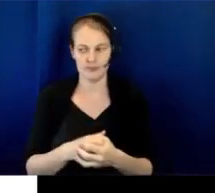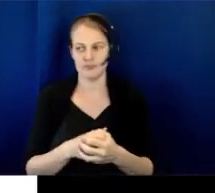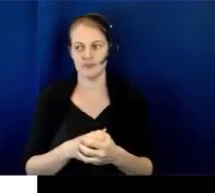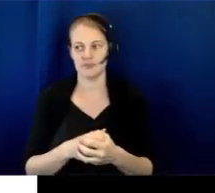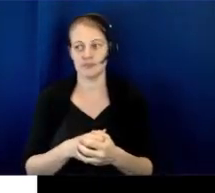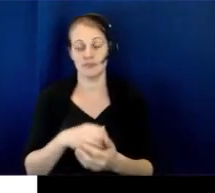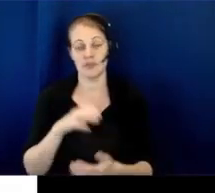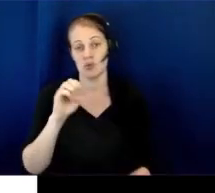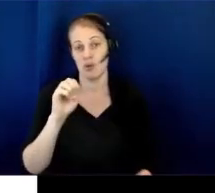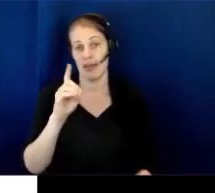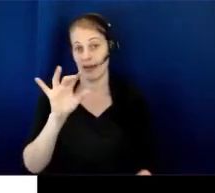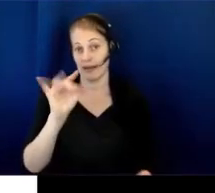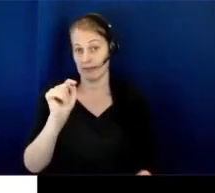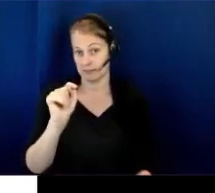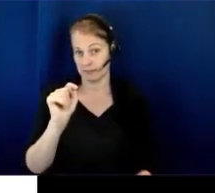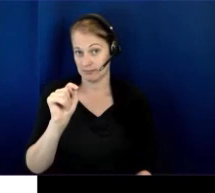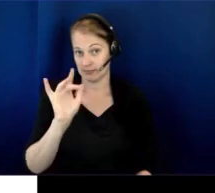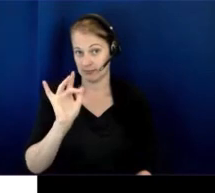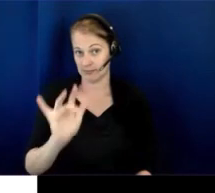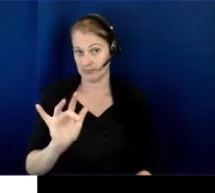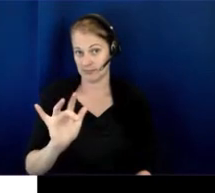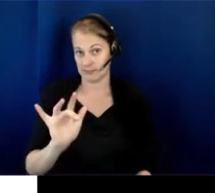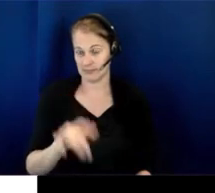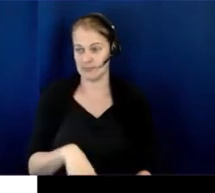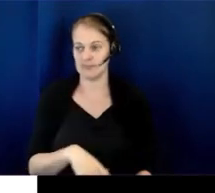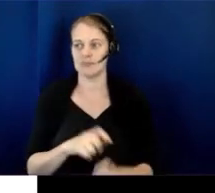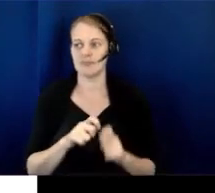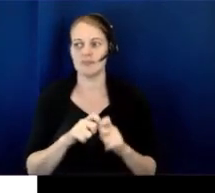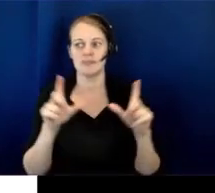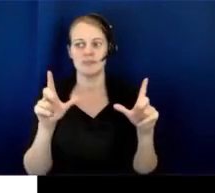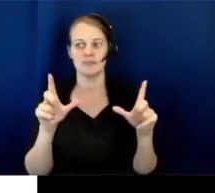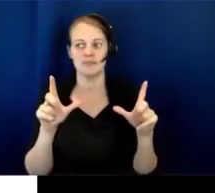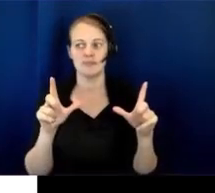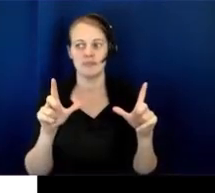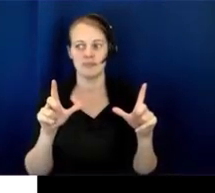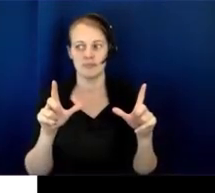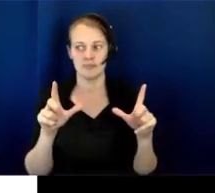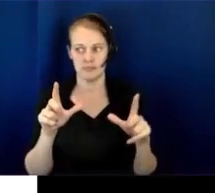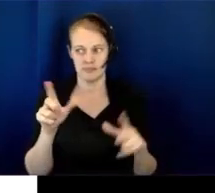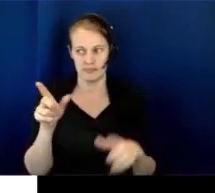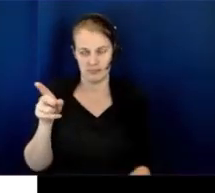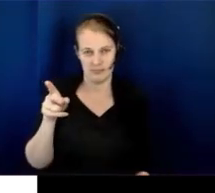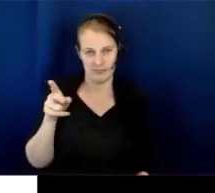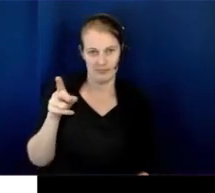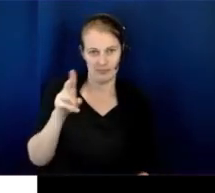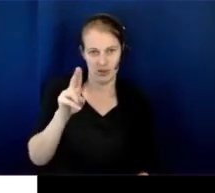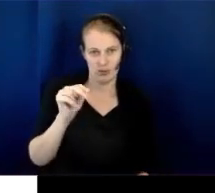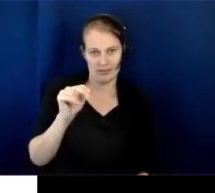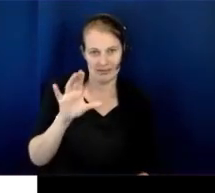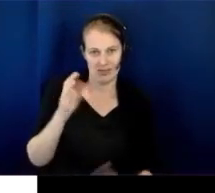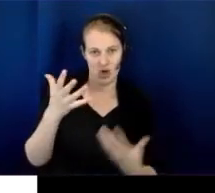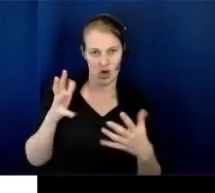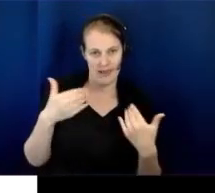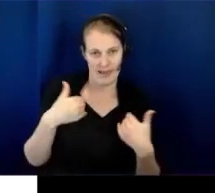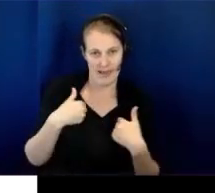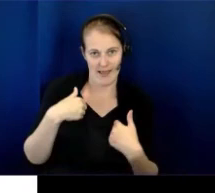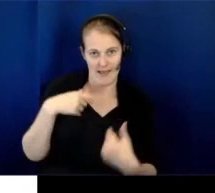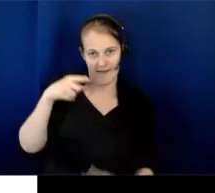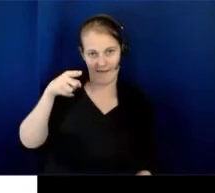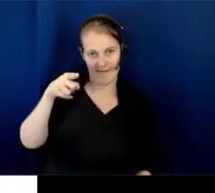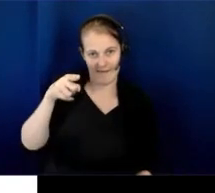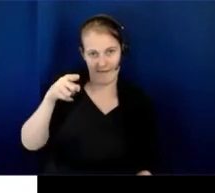edit. I will be brought here. And as I mentioned earlier, at UNC, we have unplugged this, so that